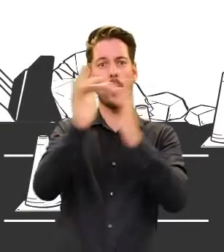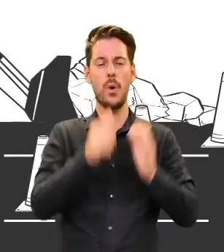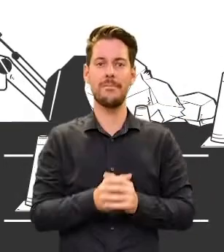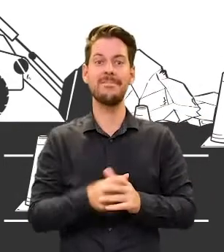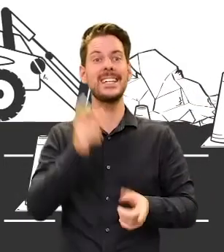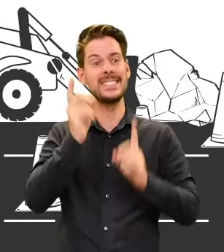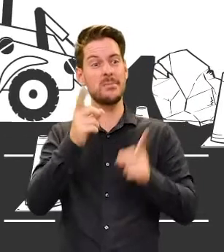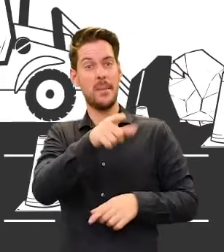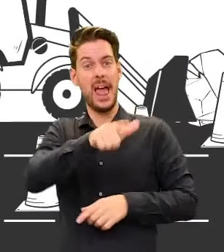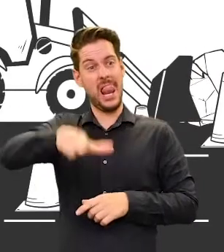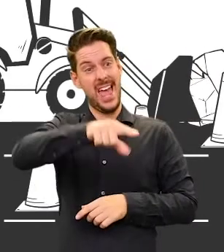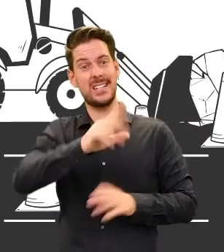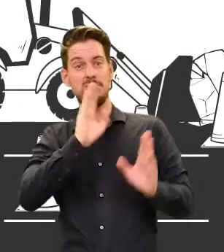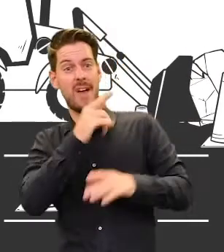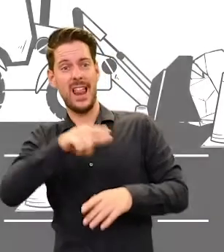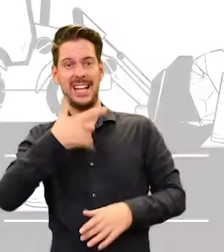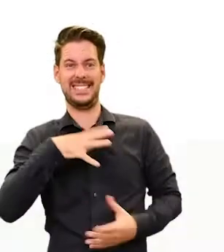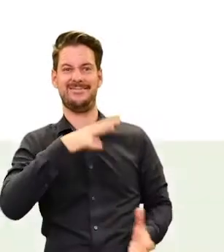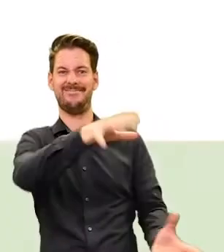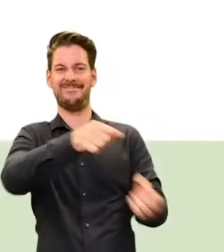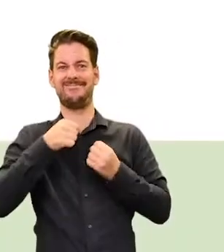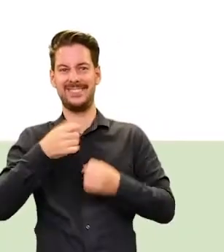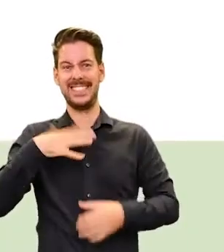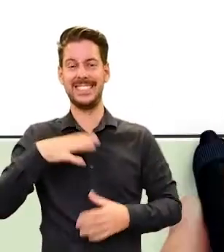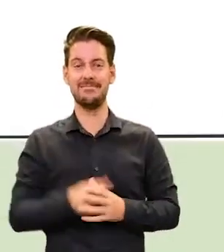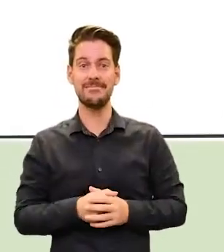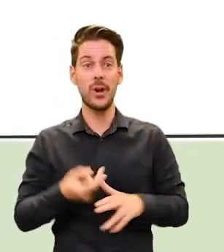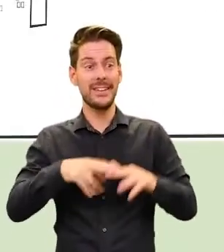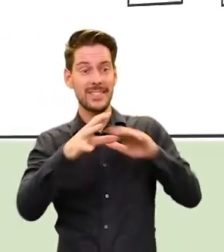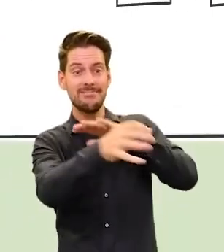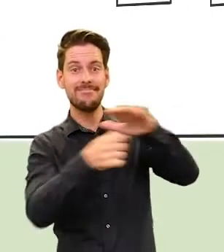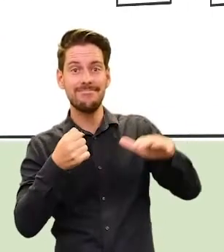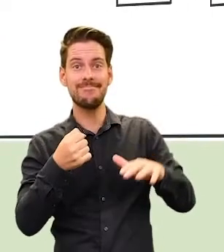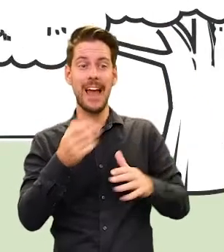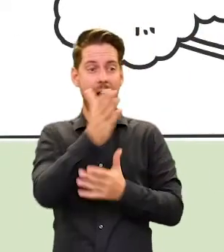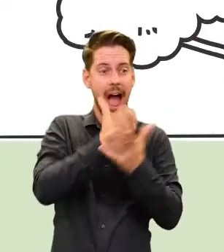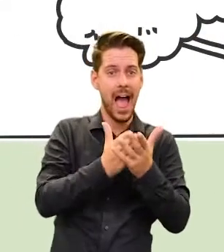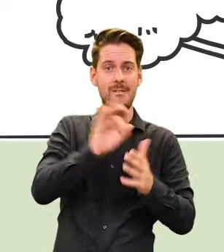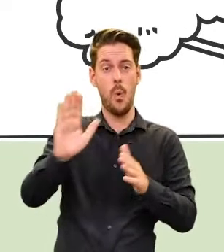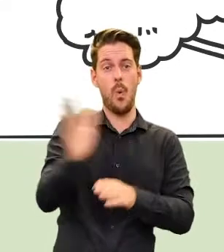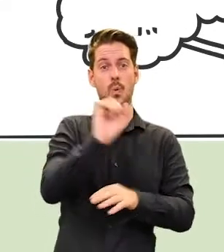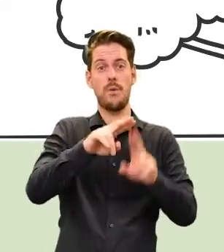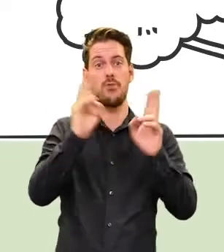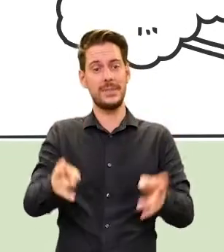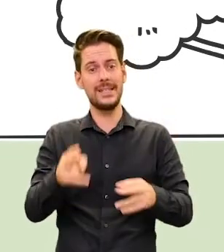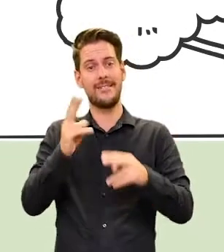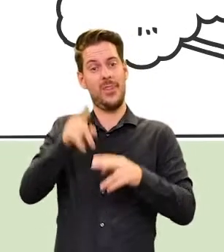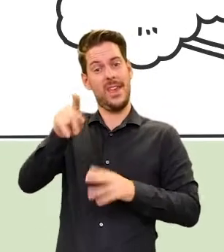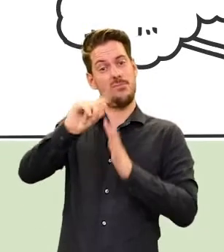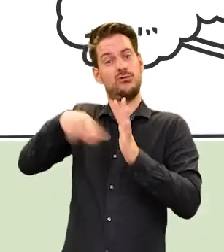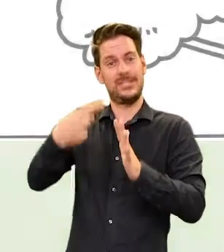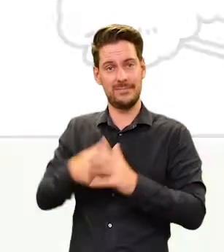privately owned land needs to be acquired. If an acquisition of part or all of your property is proposed for a